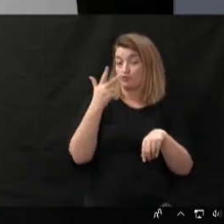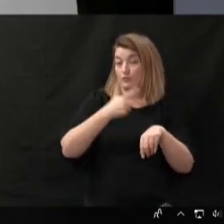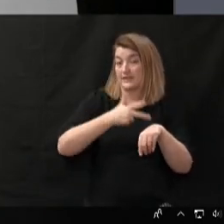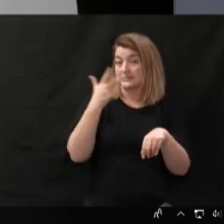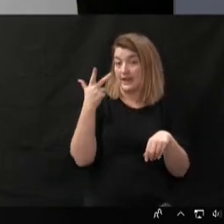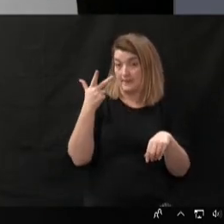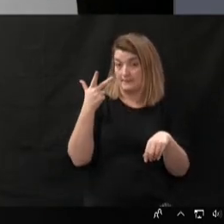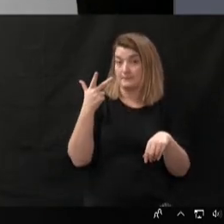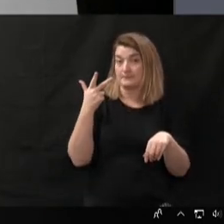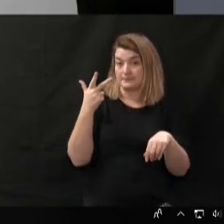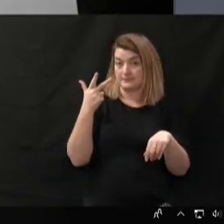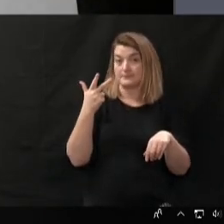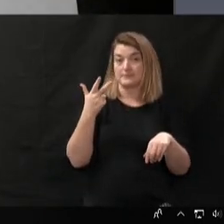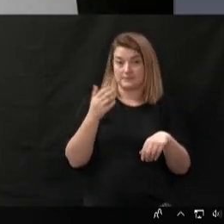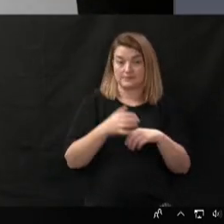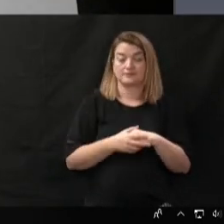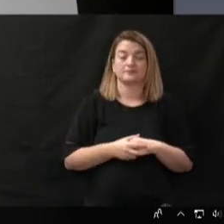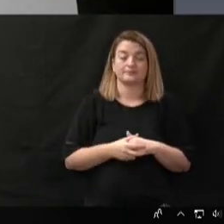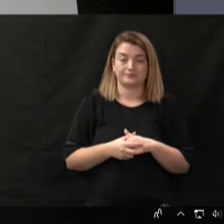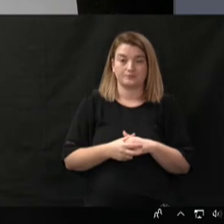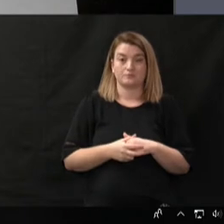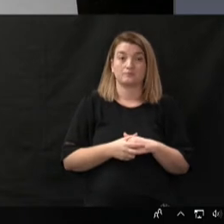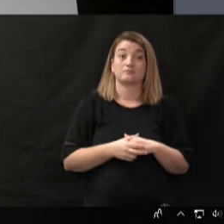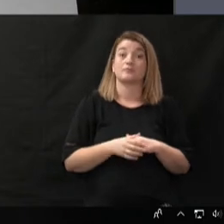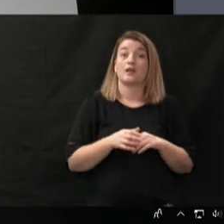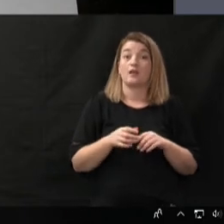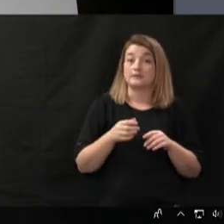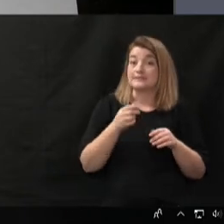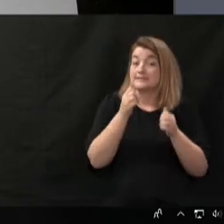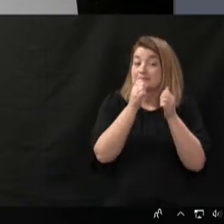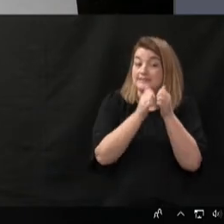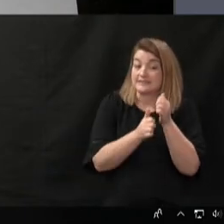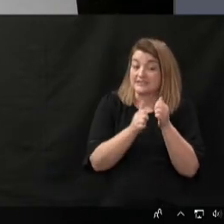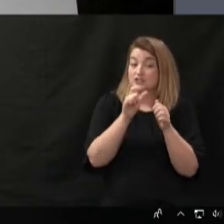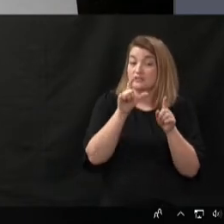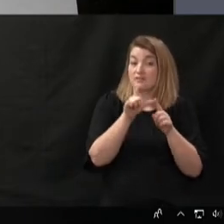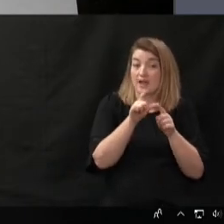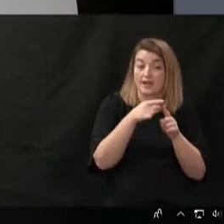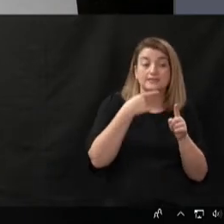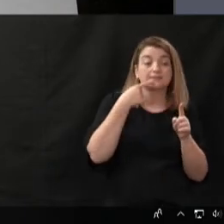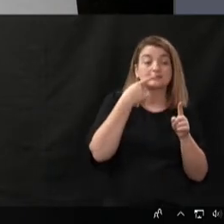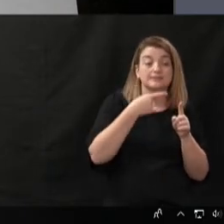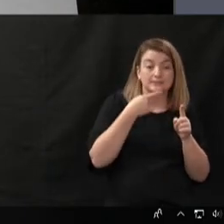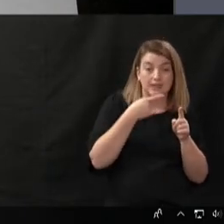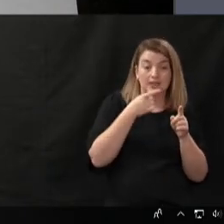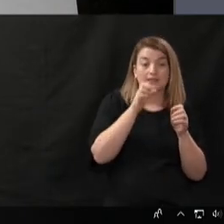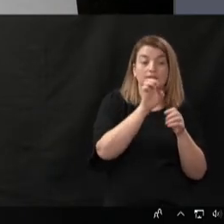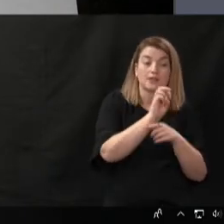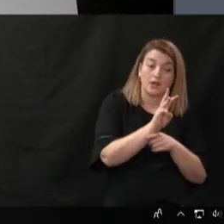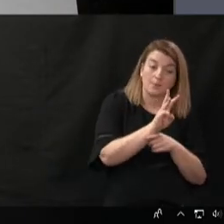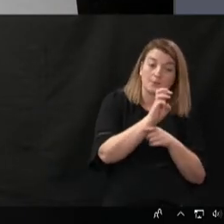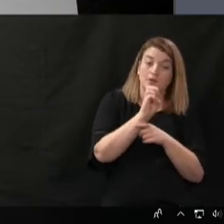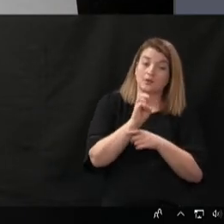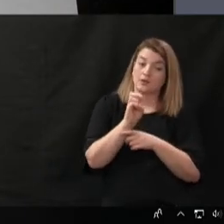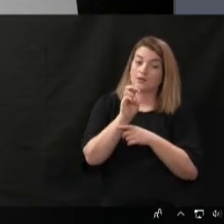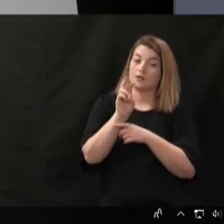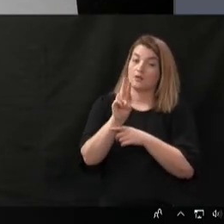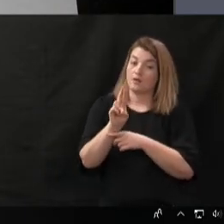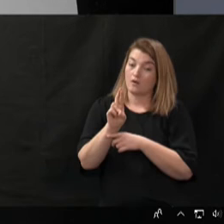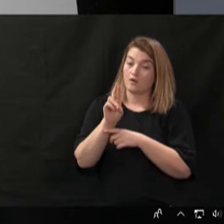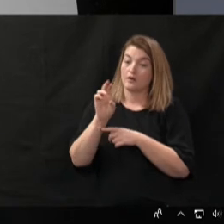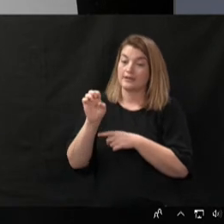it. So you're going to say W, let me hear you, R, B,